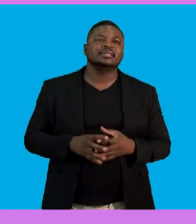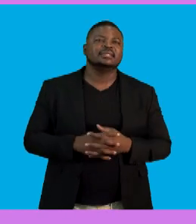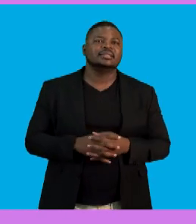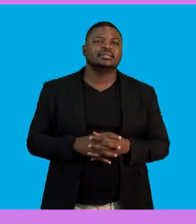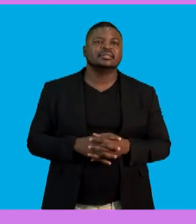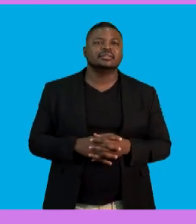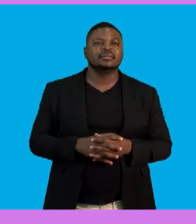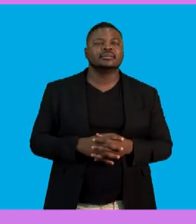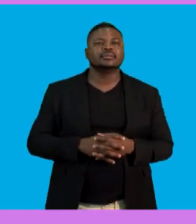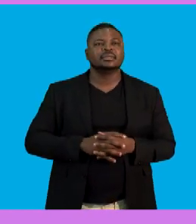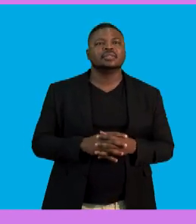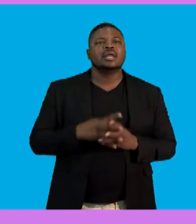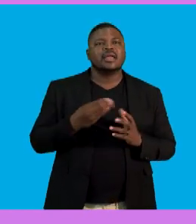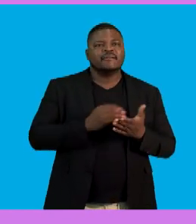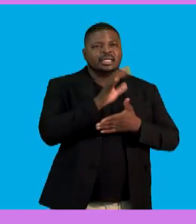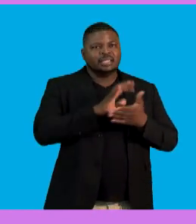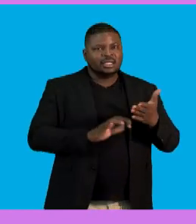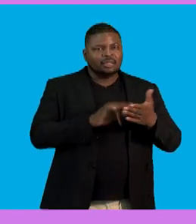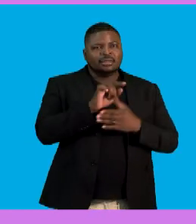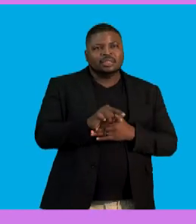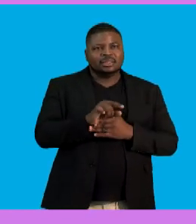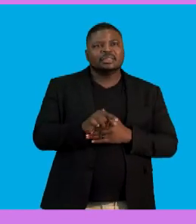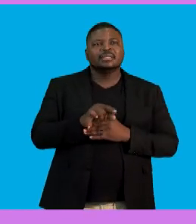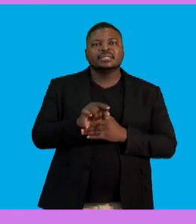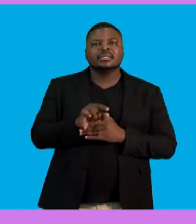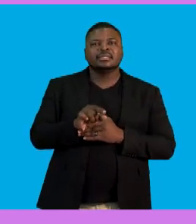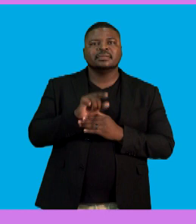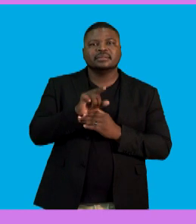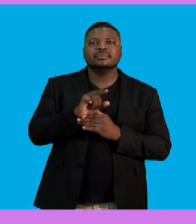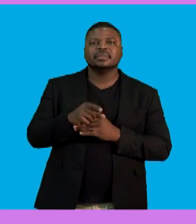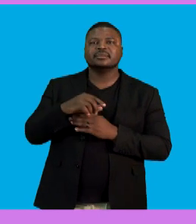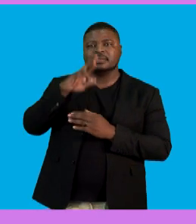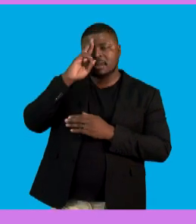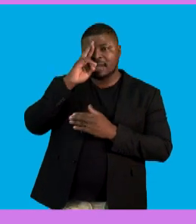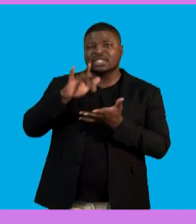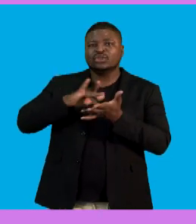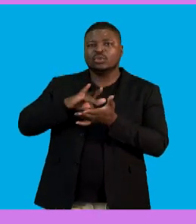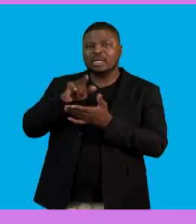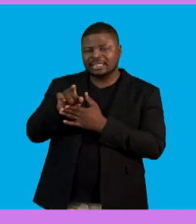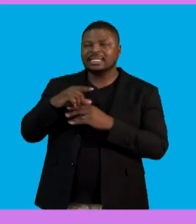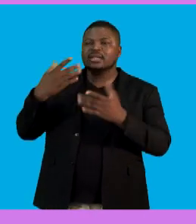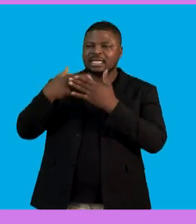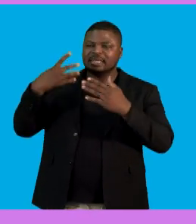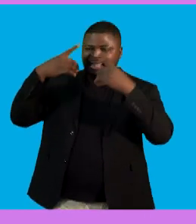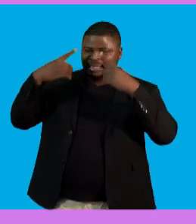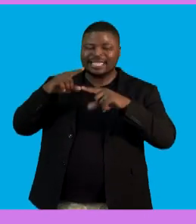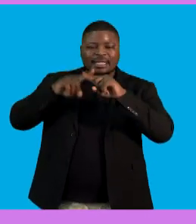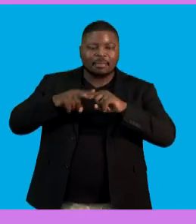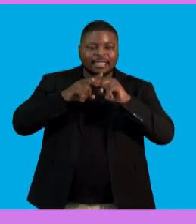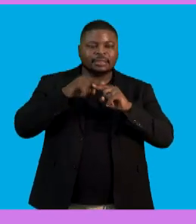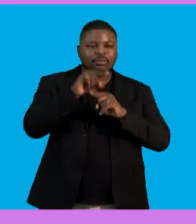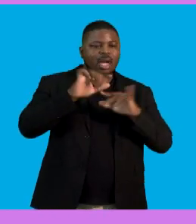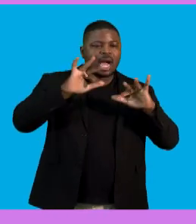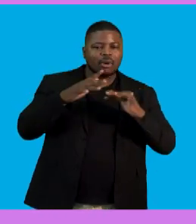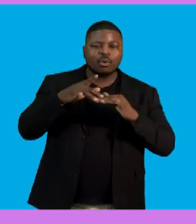It says, in each of the situations, decide on the best means of data collection. All right. The first scenario we have is the way